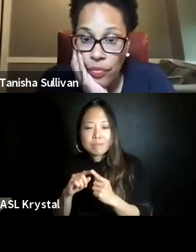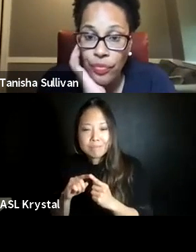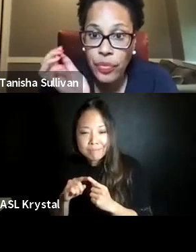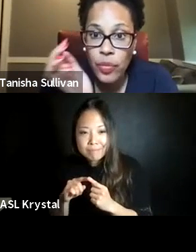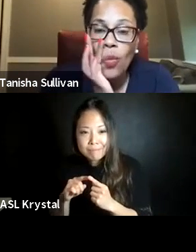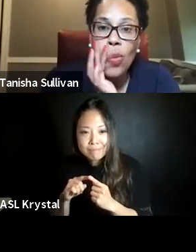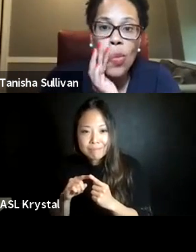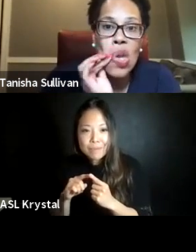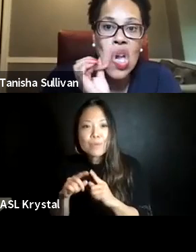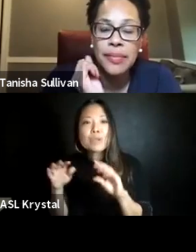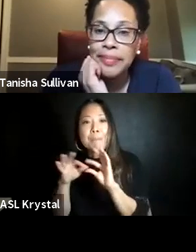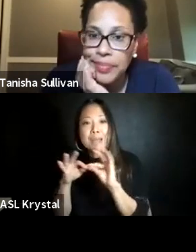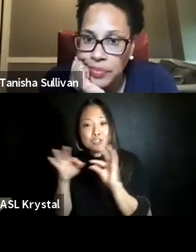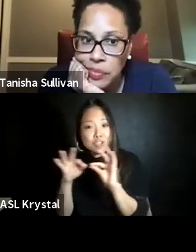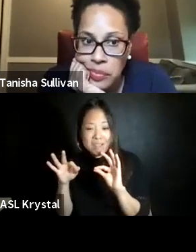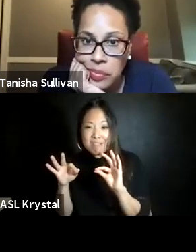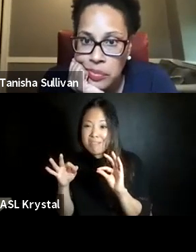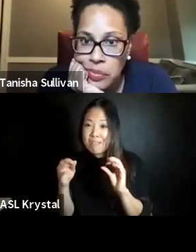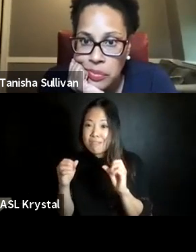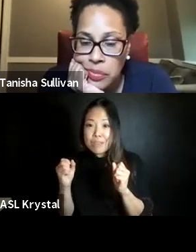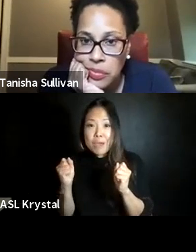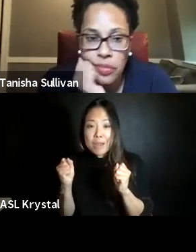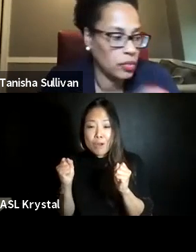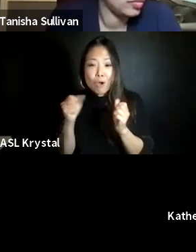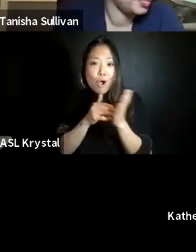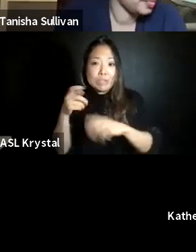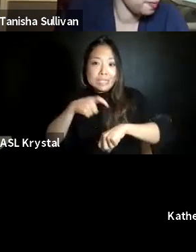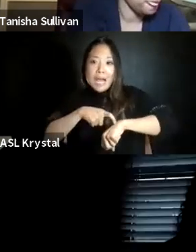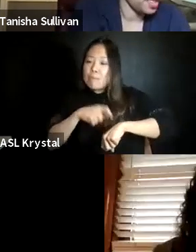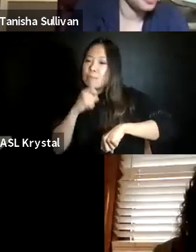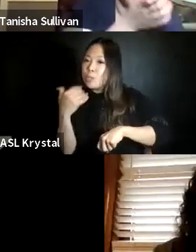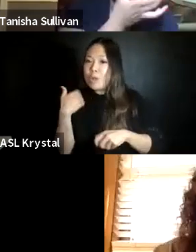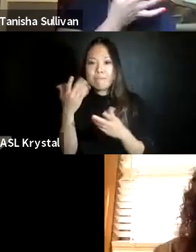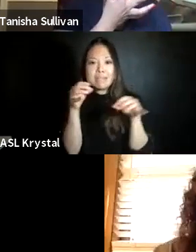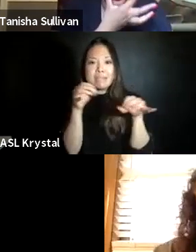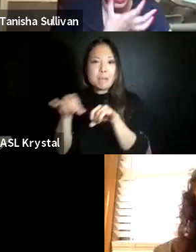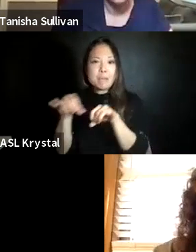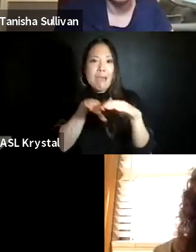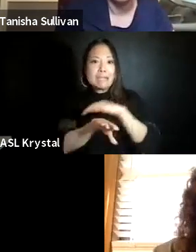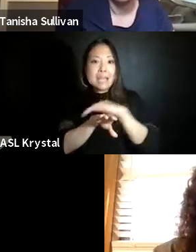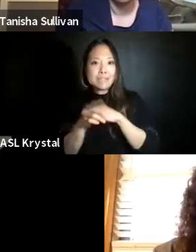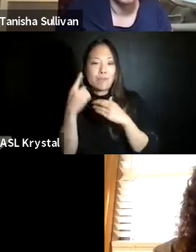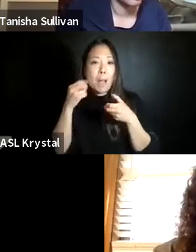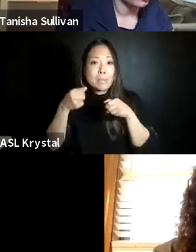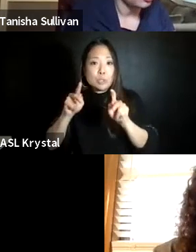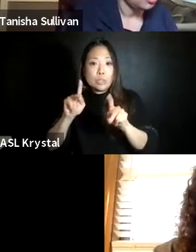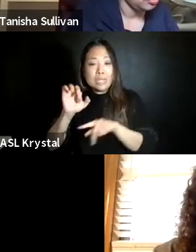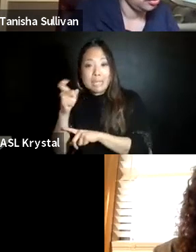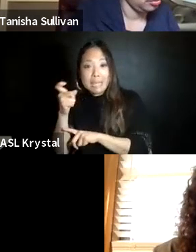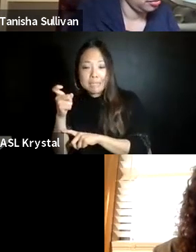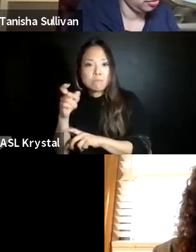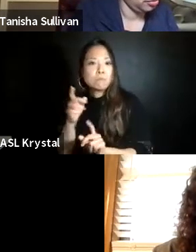same indicators that we use for our own opportunity index. And so while I'm happy to engage in conversation